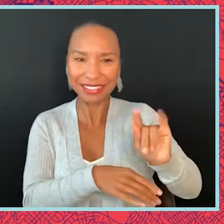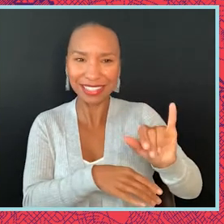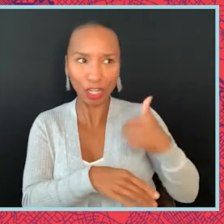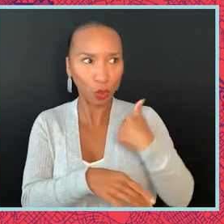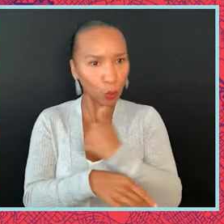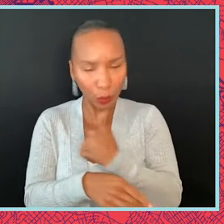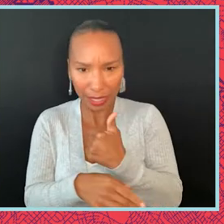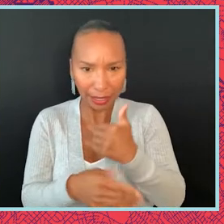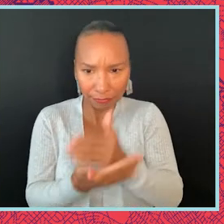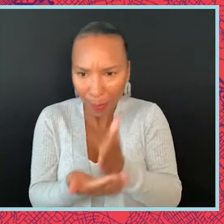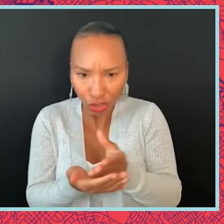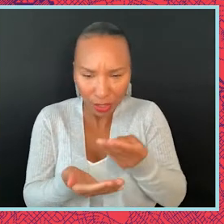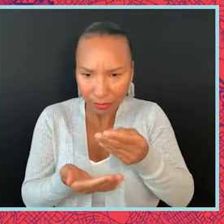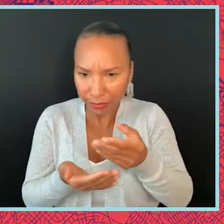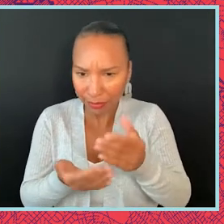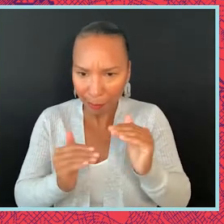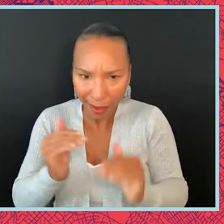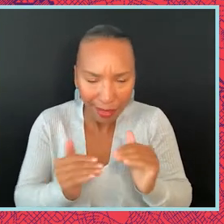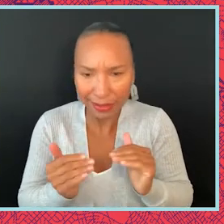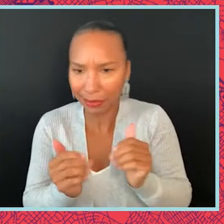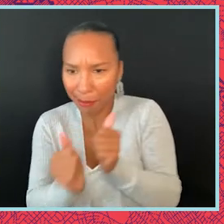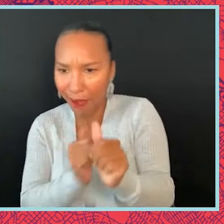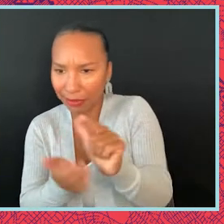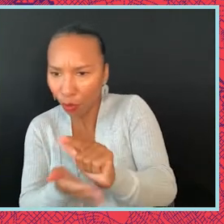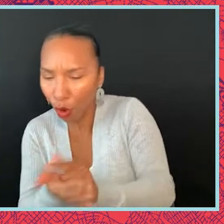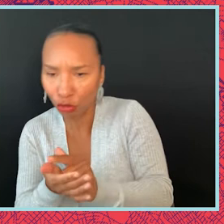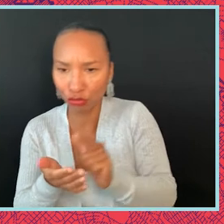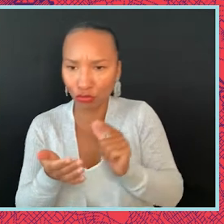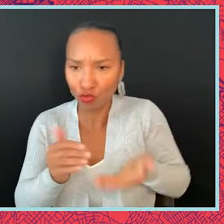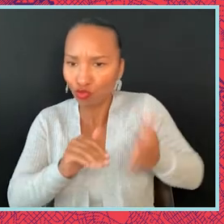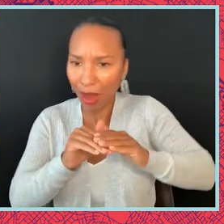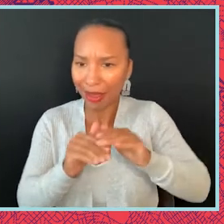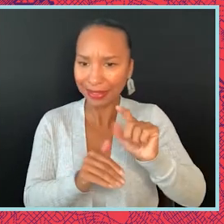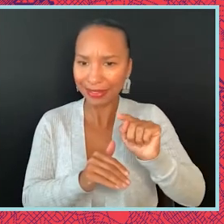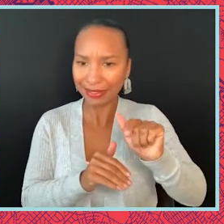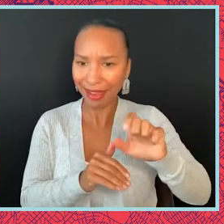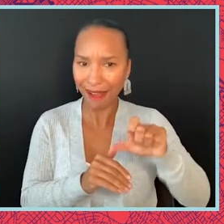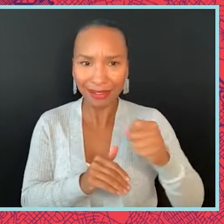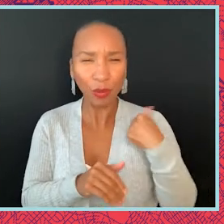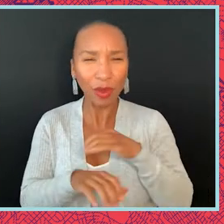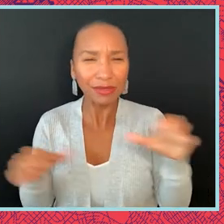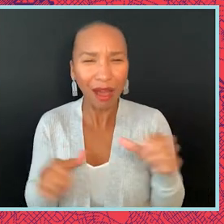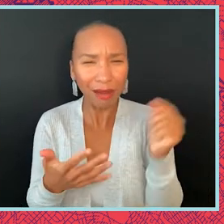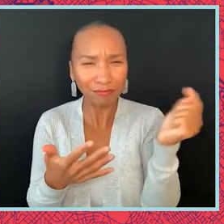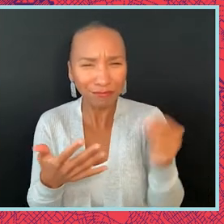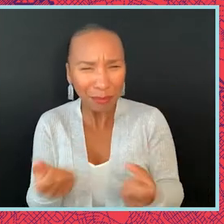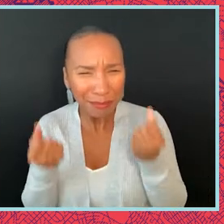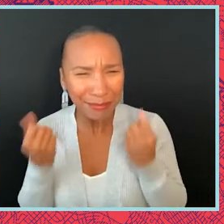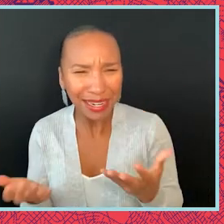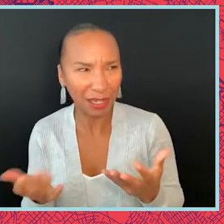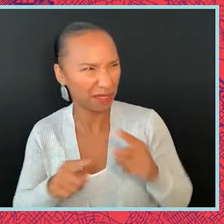for years, passed laws, raised taxes, done all of these things that we need. We sort of need